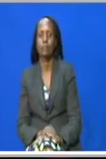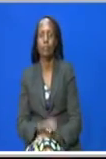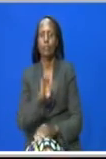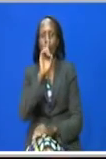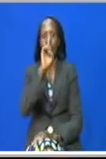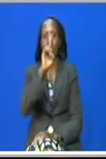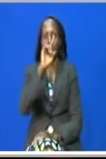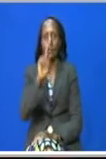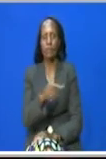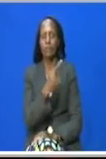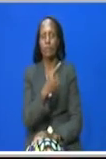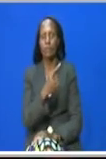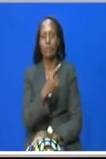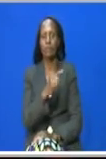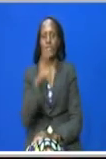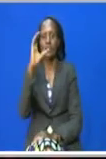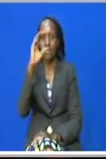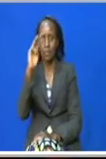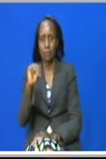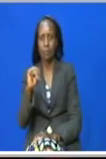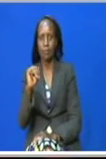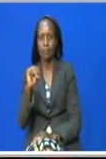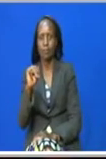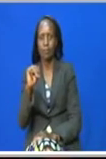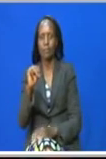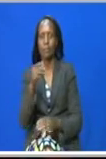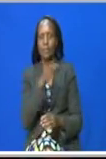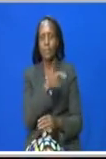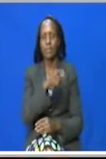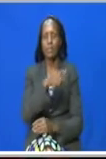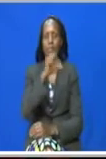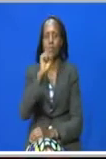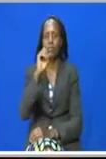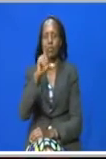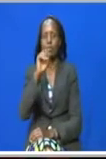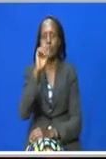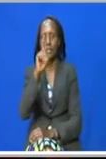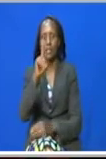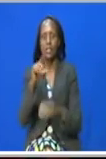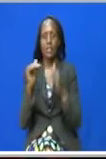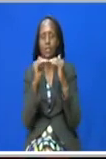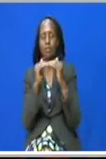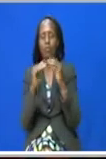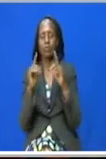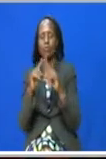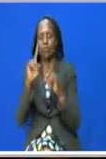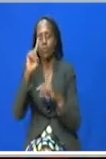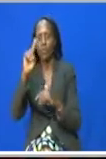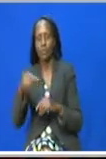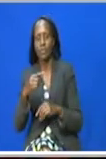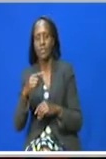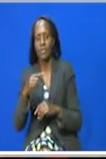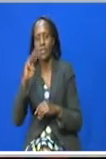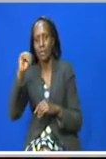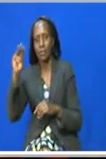1000 cubic centimeters is in solid, which is equivalent to 1000 millimeters, which is